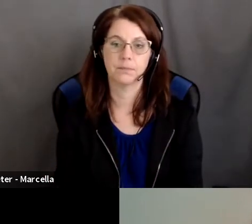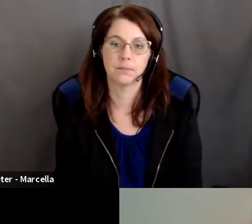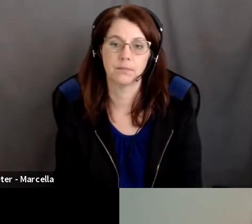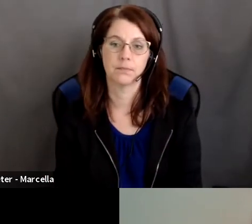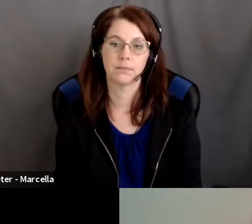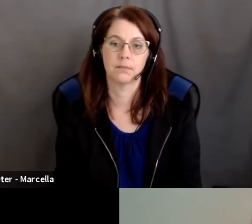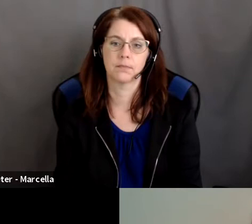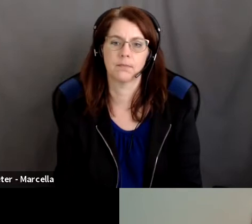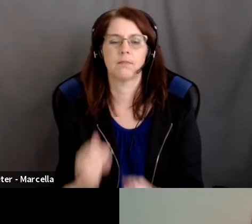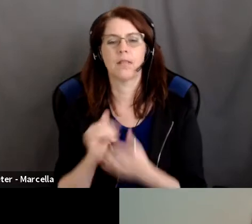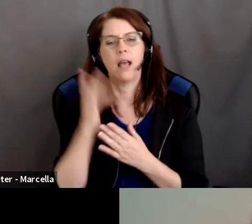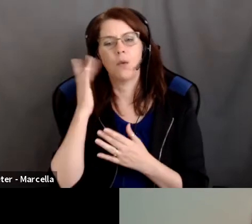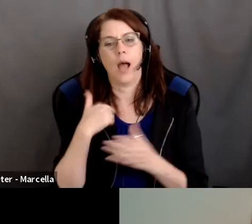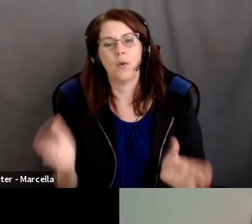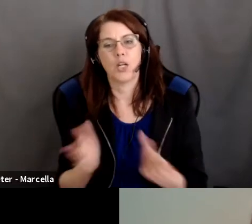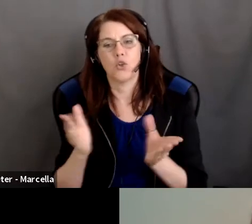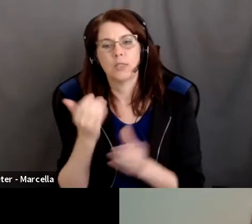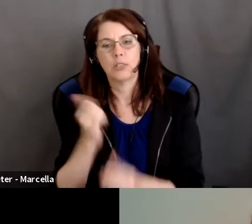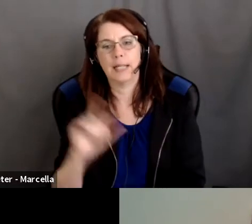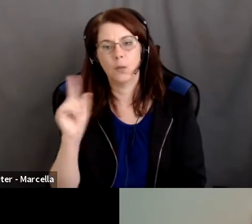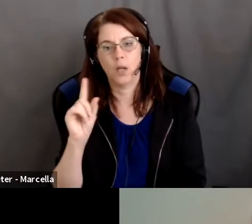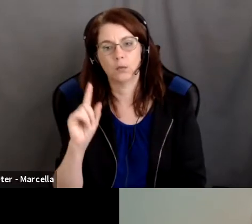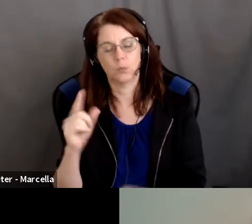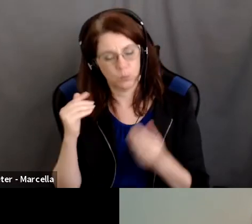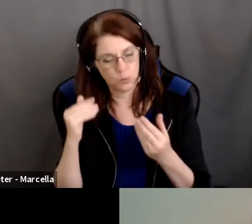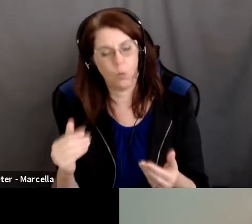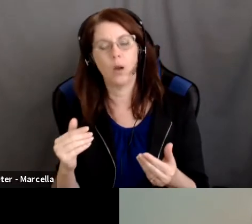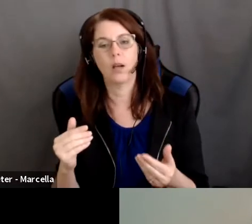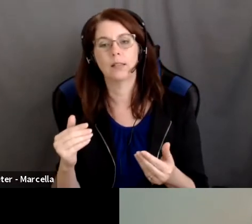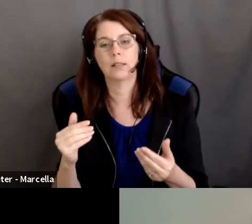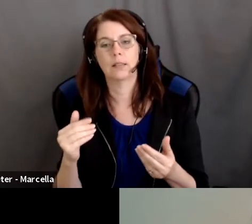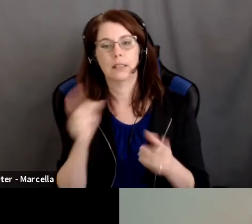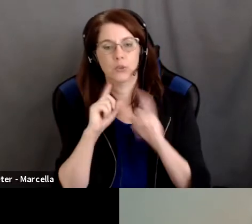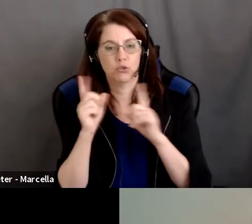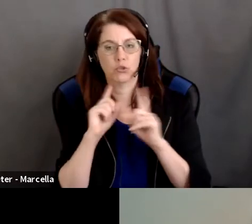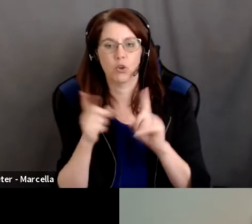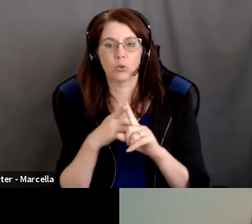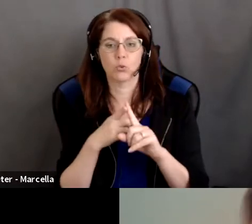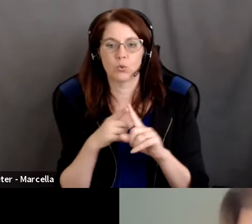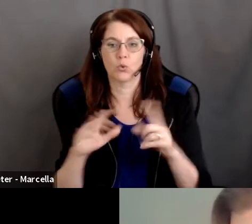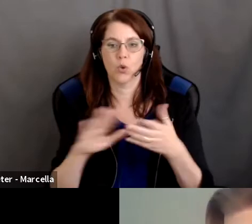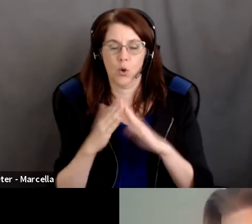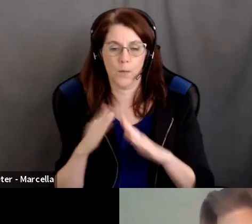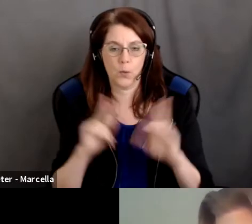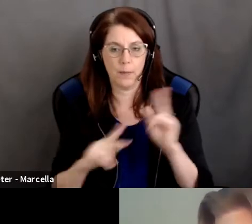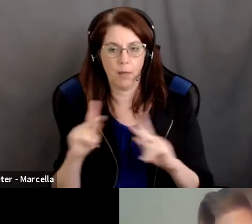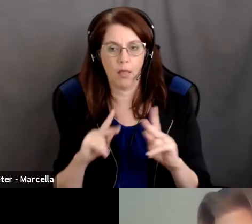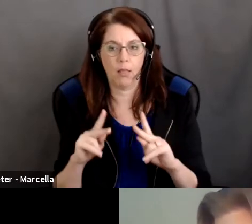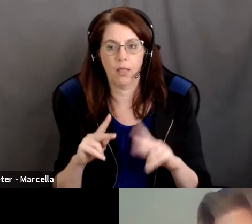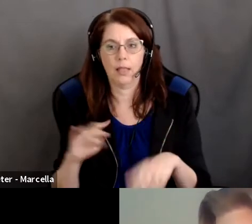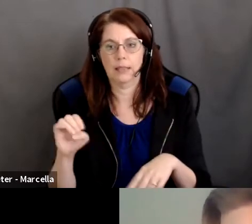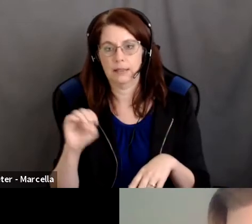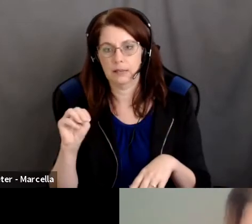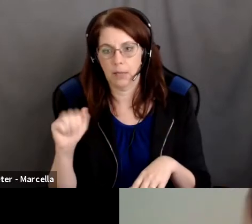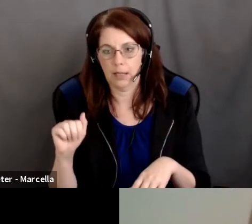That's why I would encourage anybody to go on and talk to their community people, their EMAs,